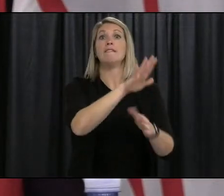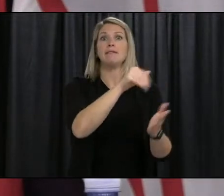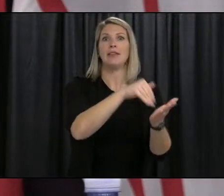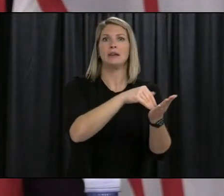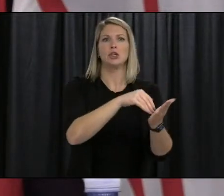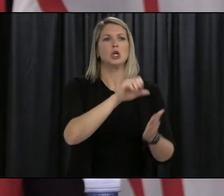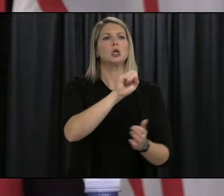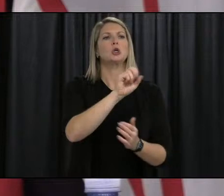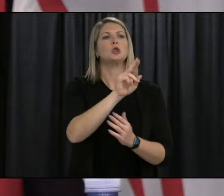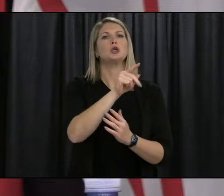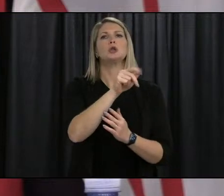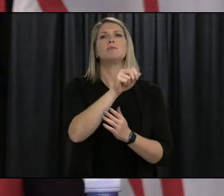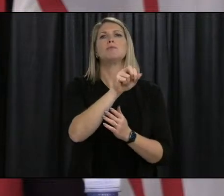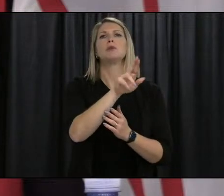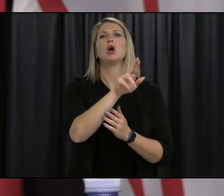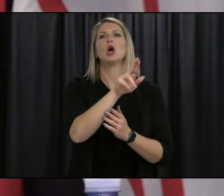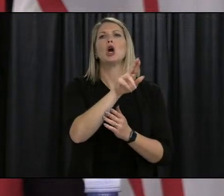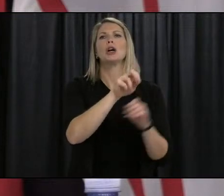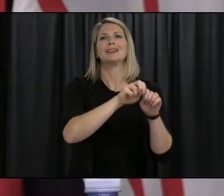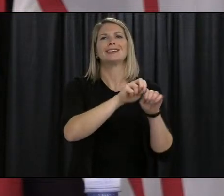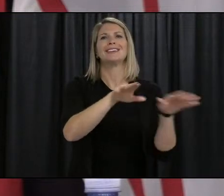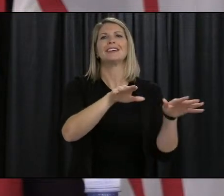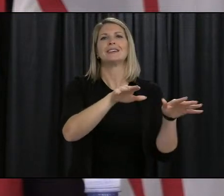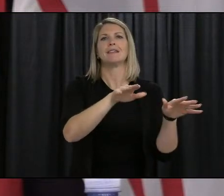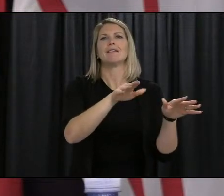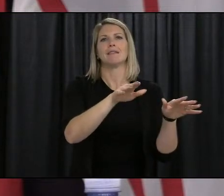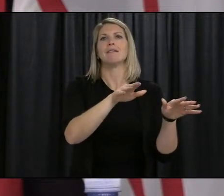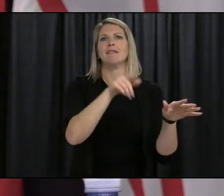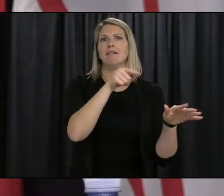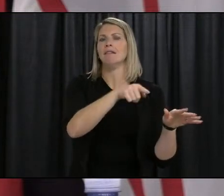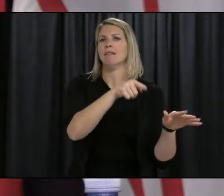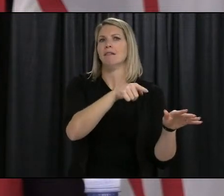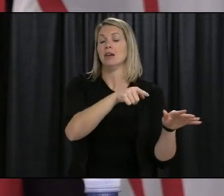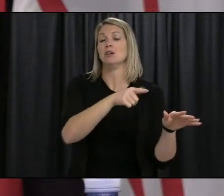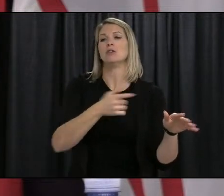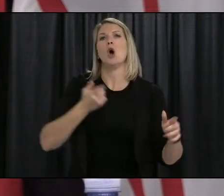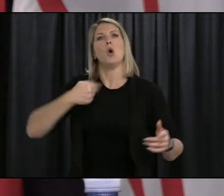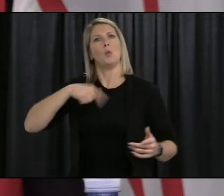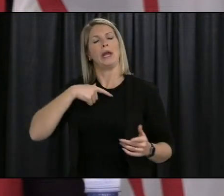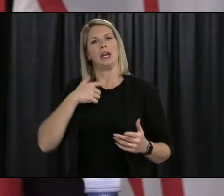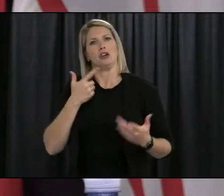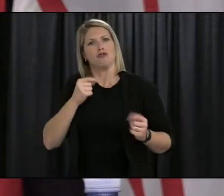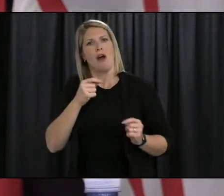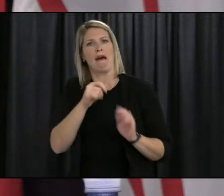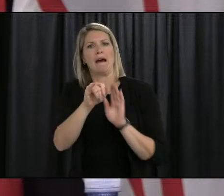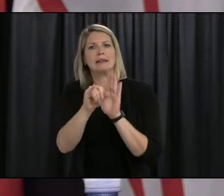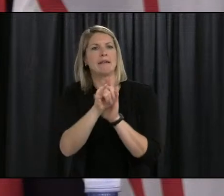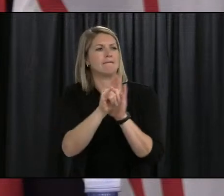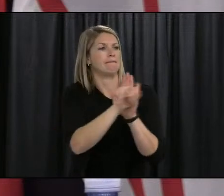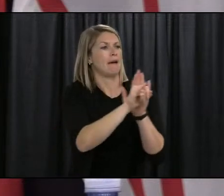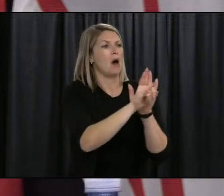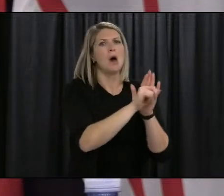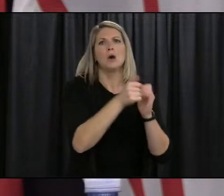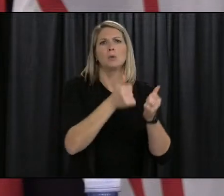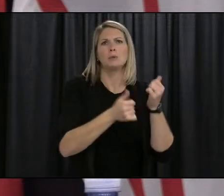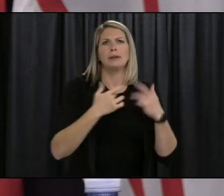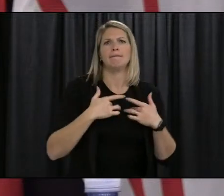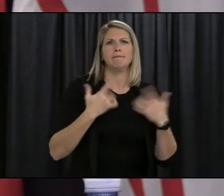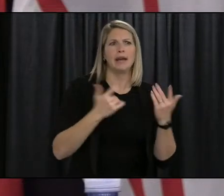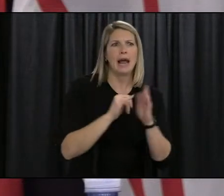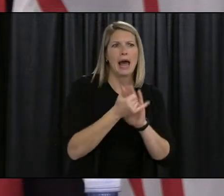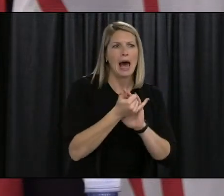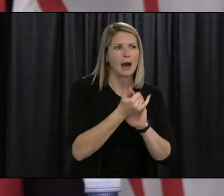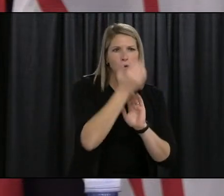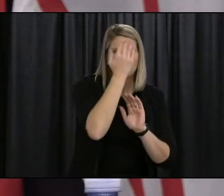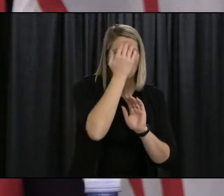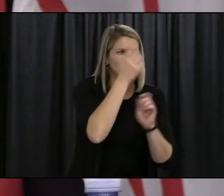the super spreader, the better our results at containment. And I use this to emphasize the fact that we do now have